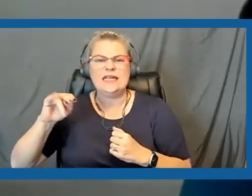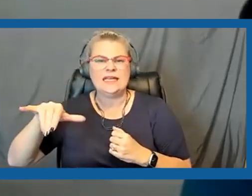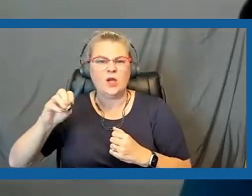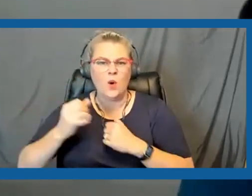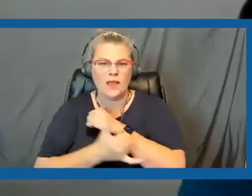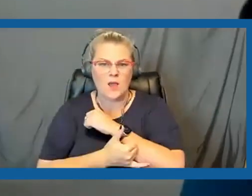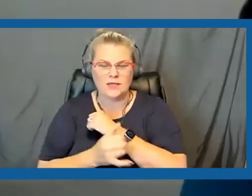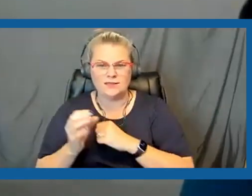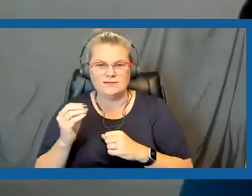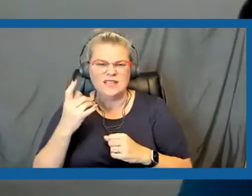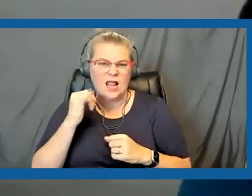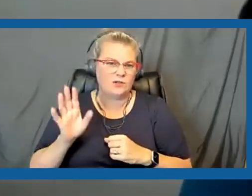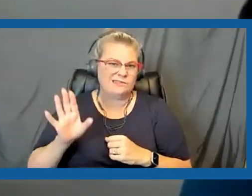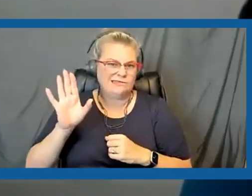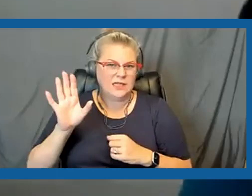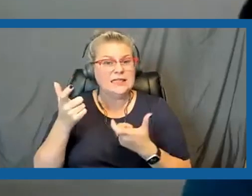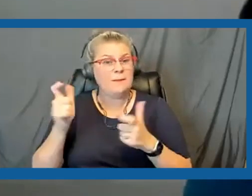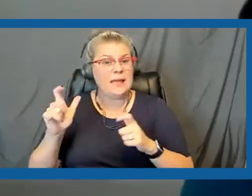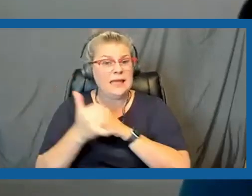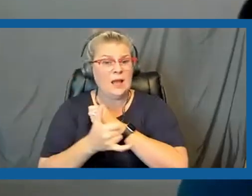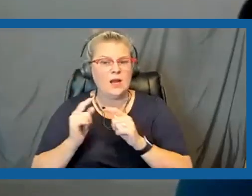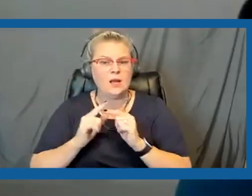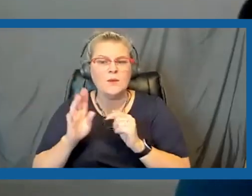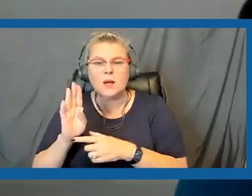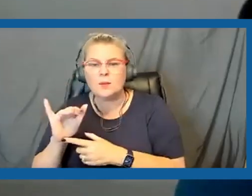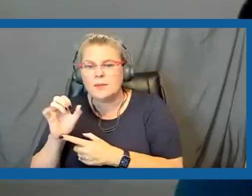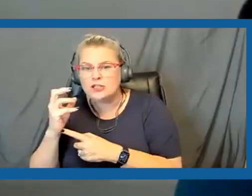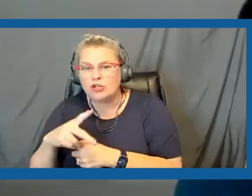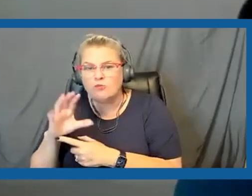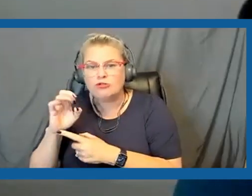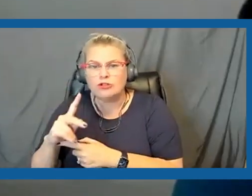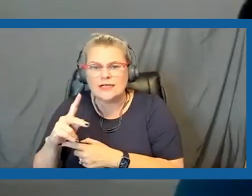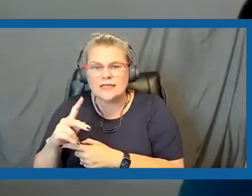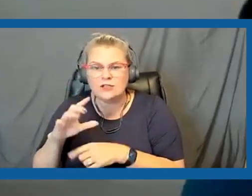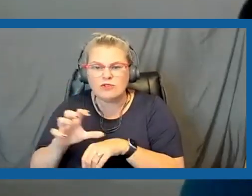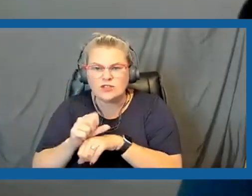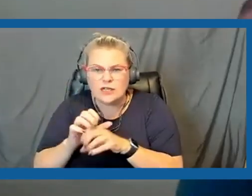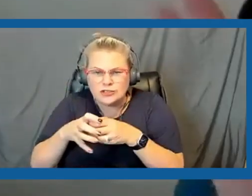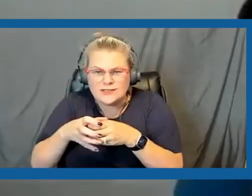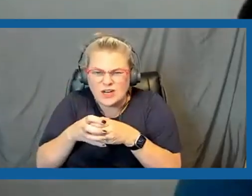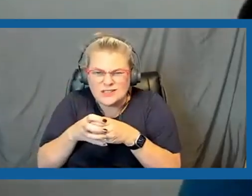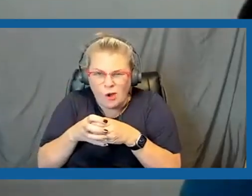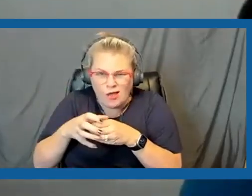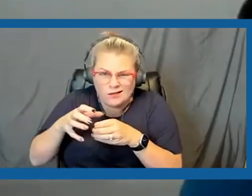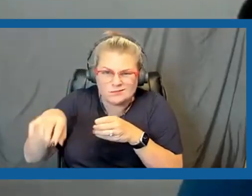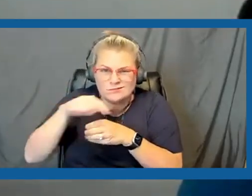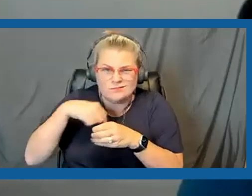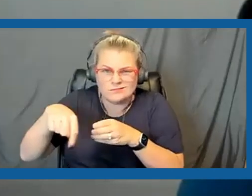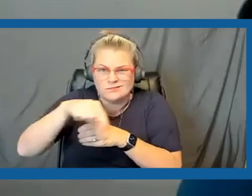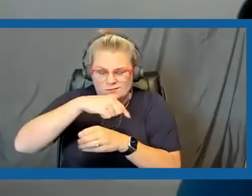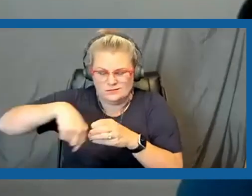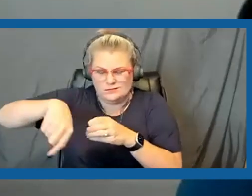California. The big county, but the Bishop Paiute Reservation is landlocked, very small. We were owned on the outside